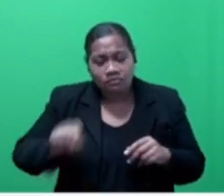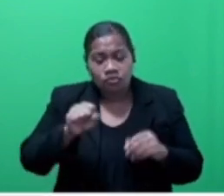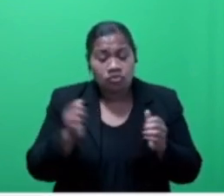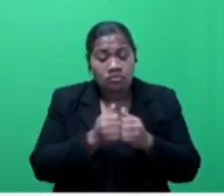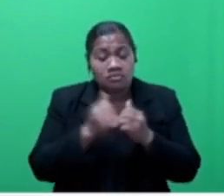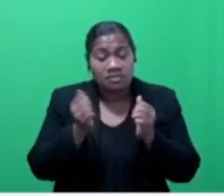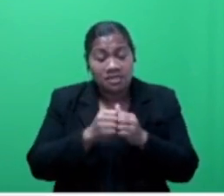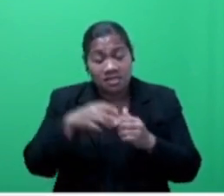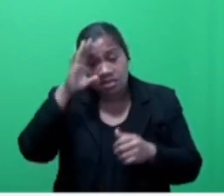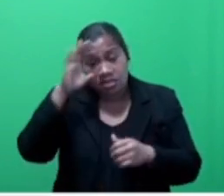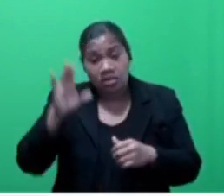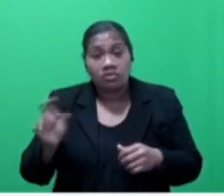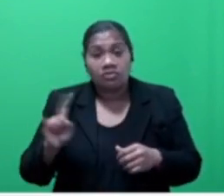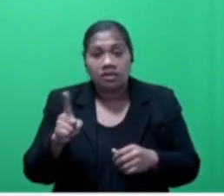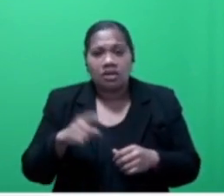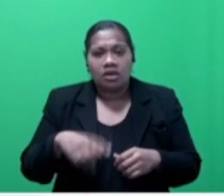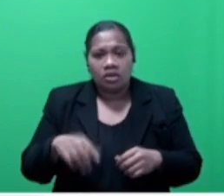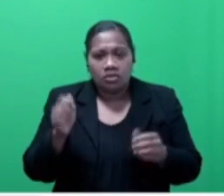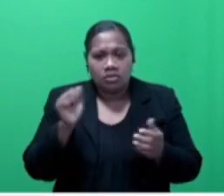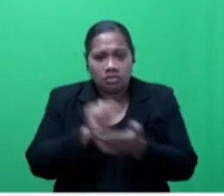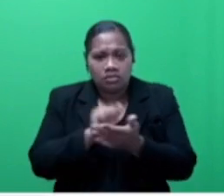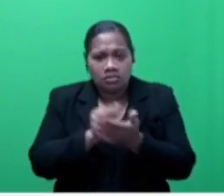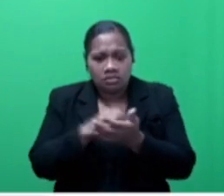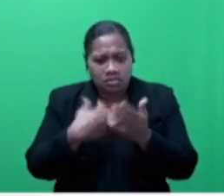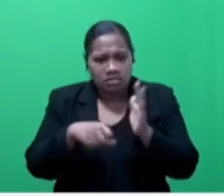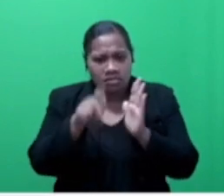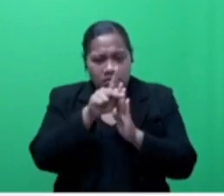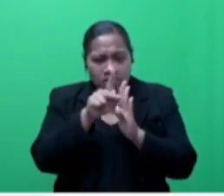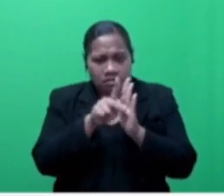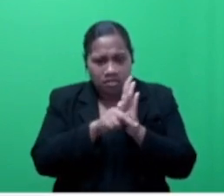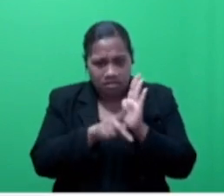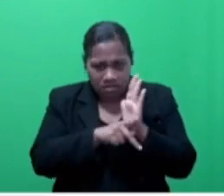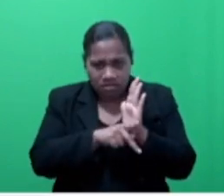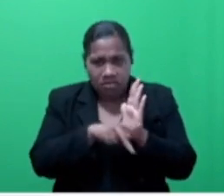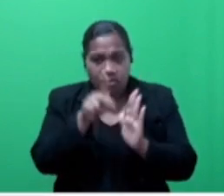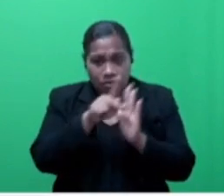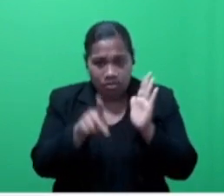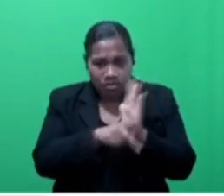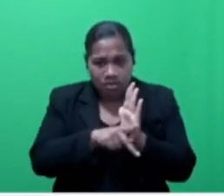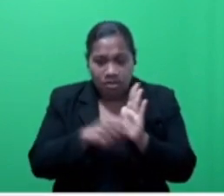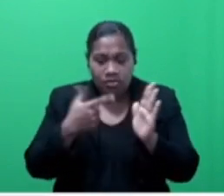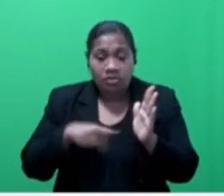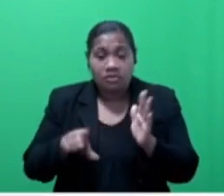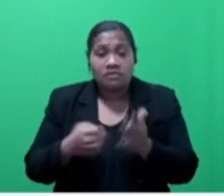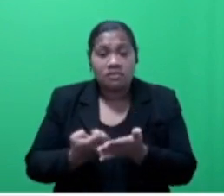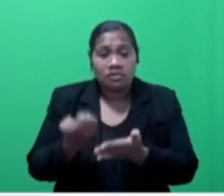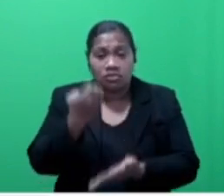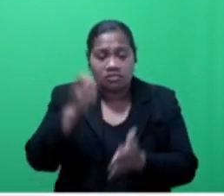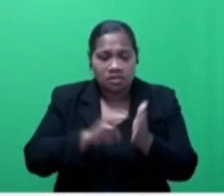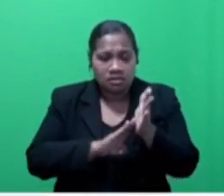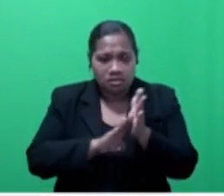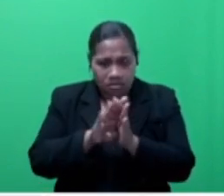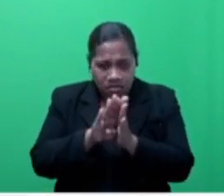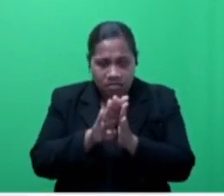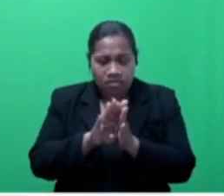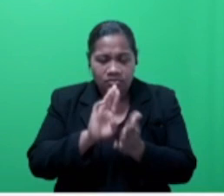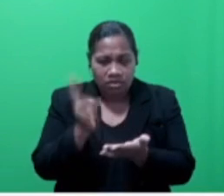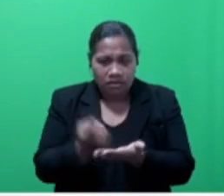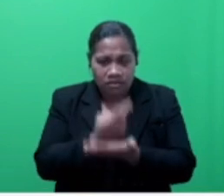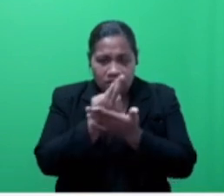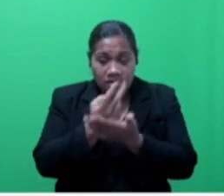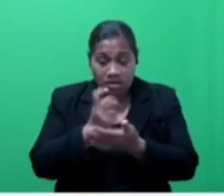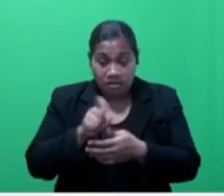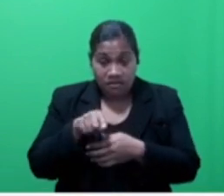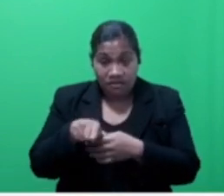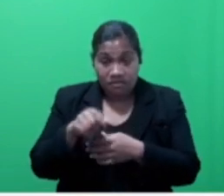tighten their fiscal and monetary policies, posing further challenges to the economic recovery. If these shocks are sustained over the short term,